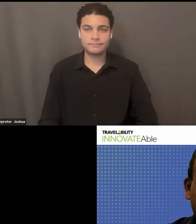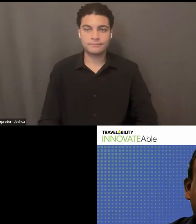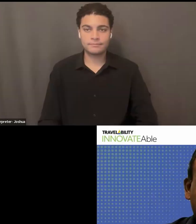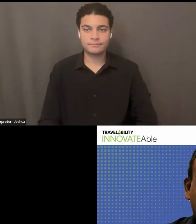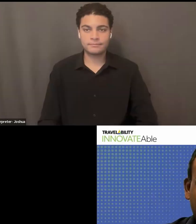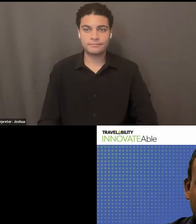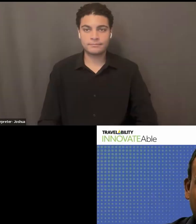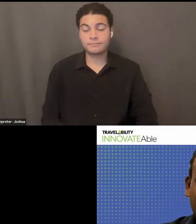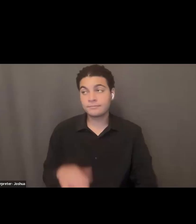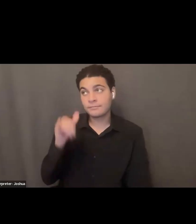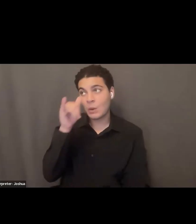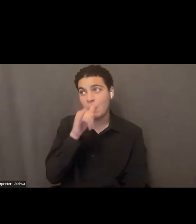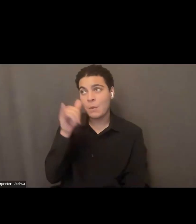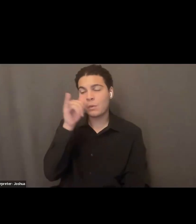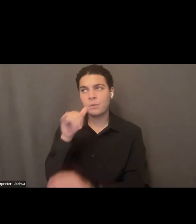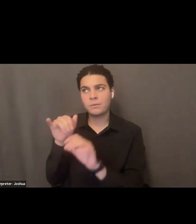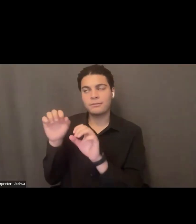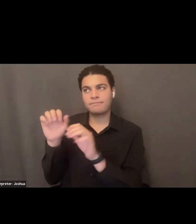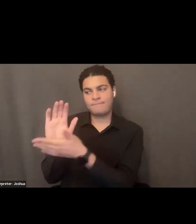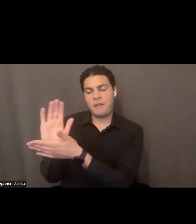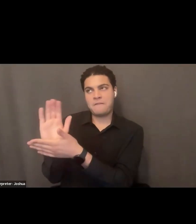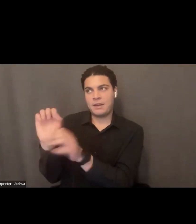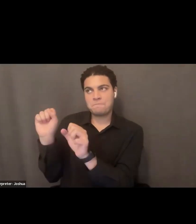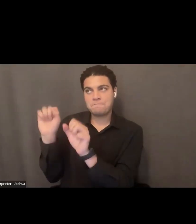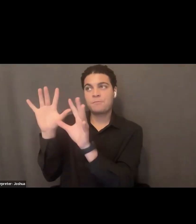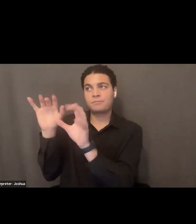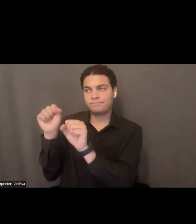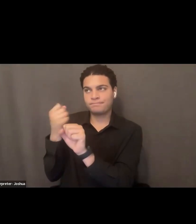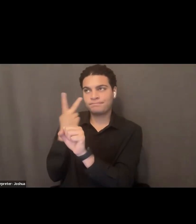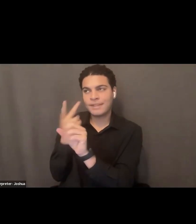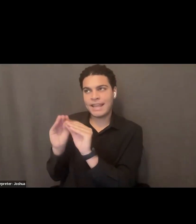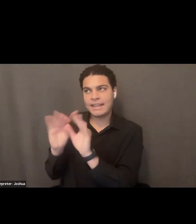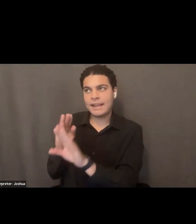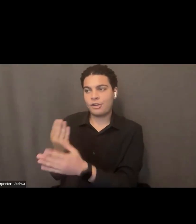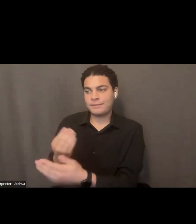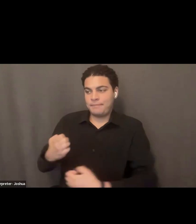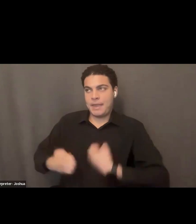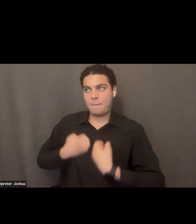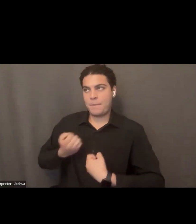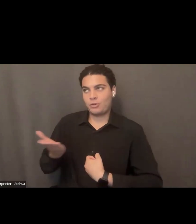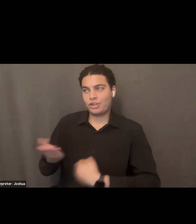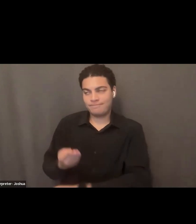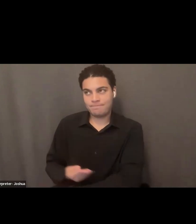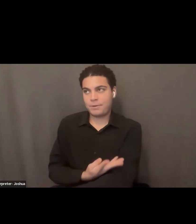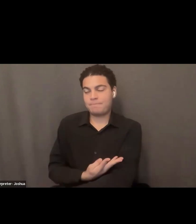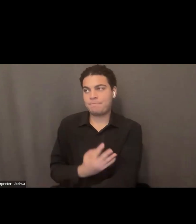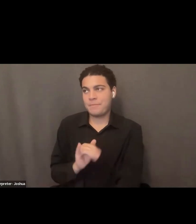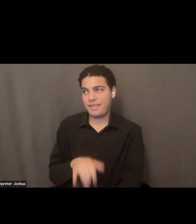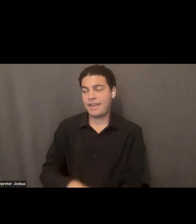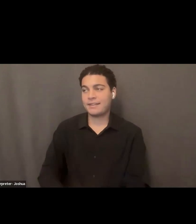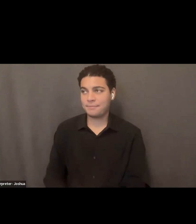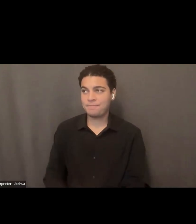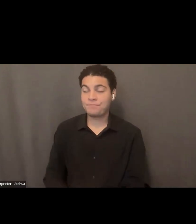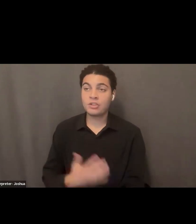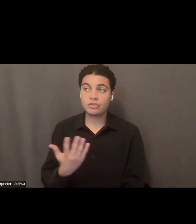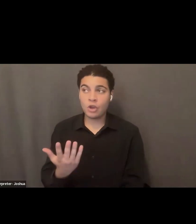What an incredible video. Just love all the emotion in it as well. All right, let's go on to our judges' questions. We're going to start